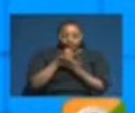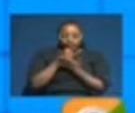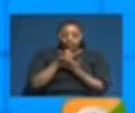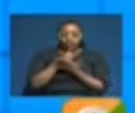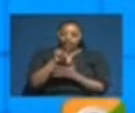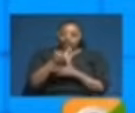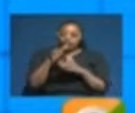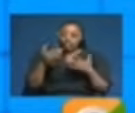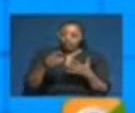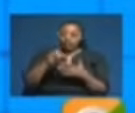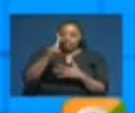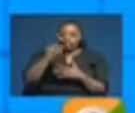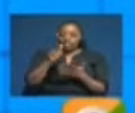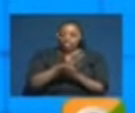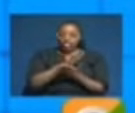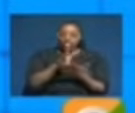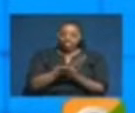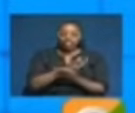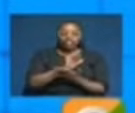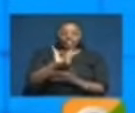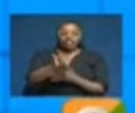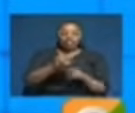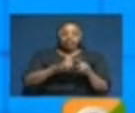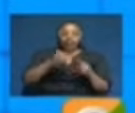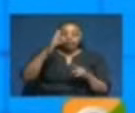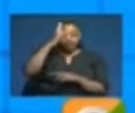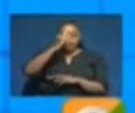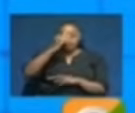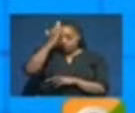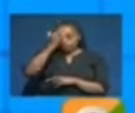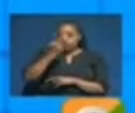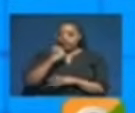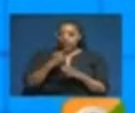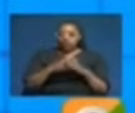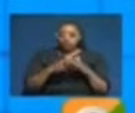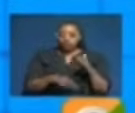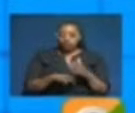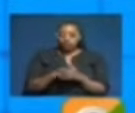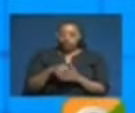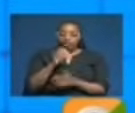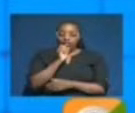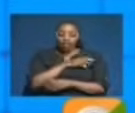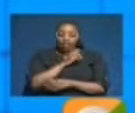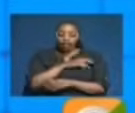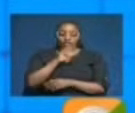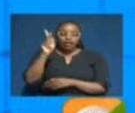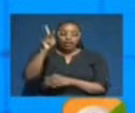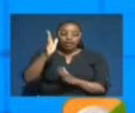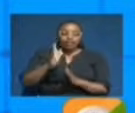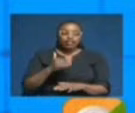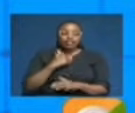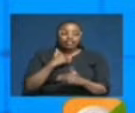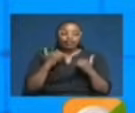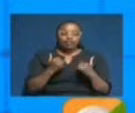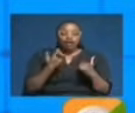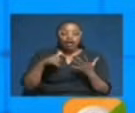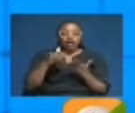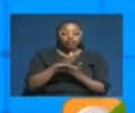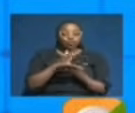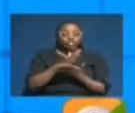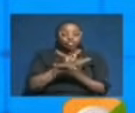That is how data is shared. But that's why I told you, the fear that Kenyans have is, do we